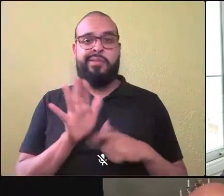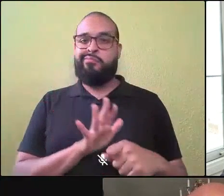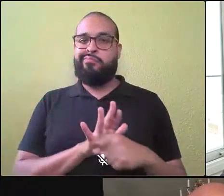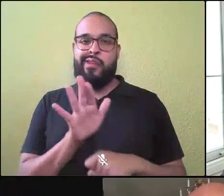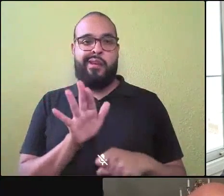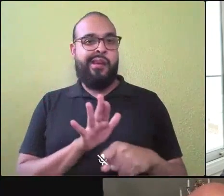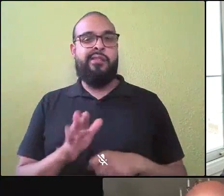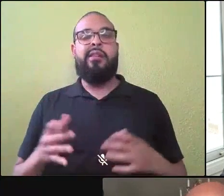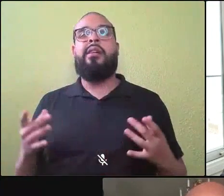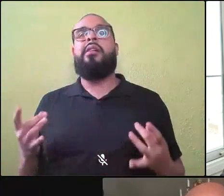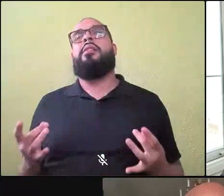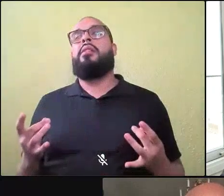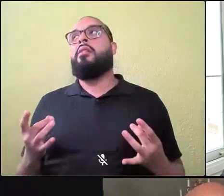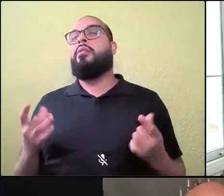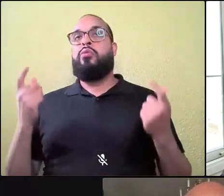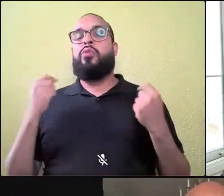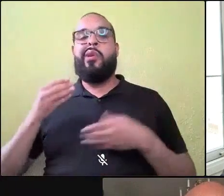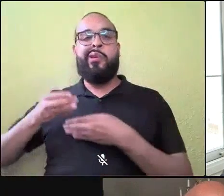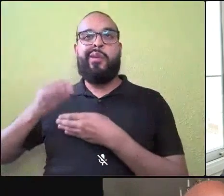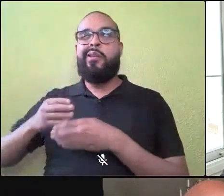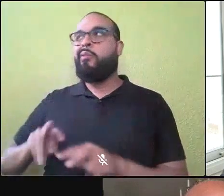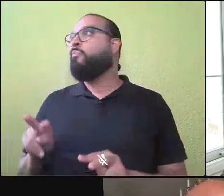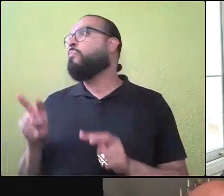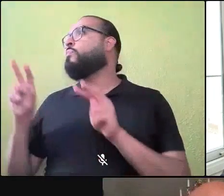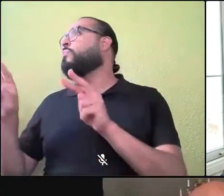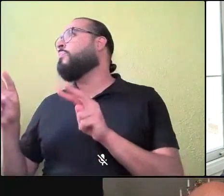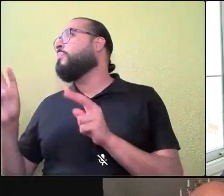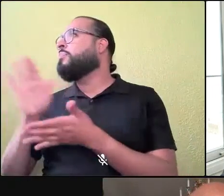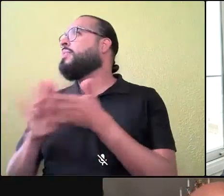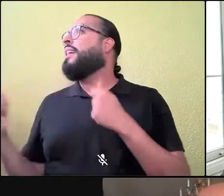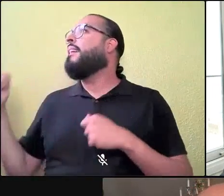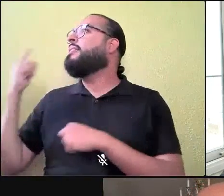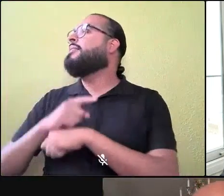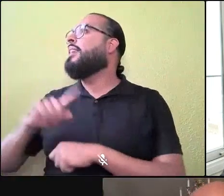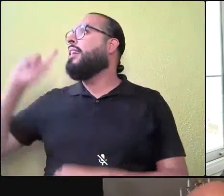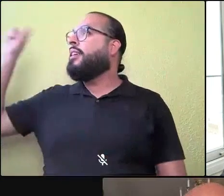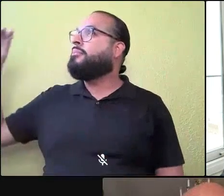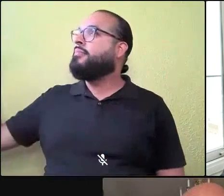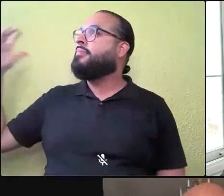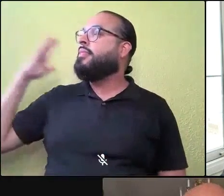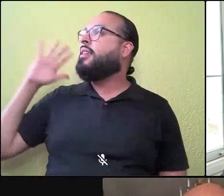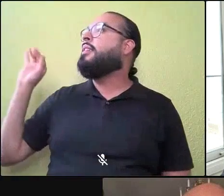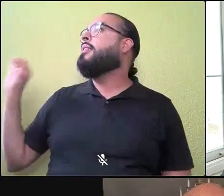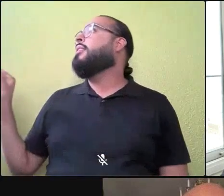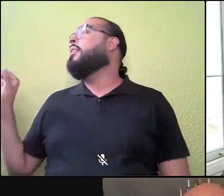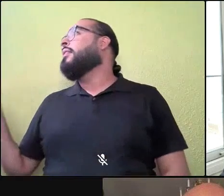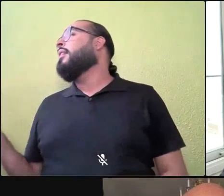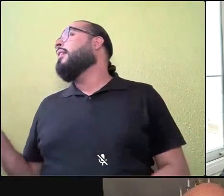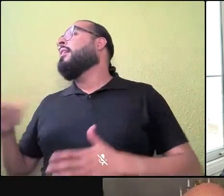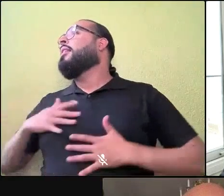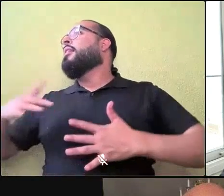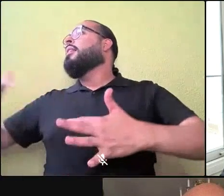just look out the window and take in a nice day and like breathe, reset, and then get back into things.